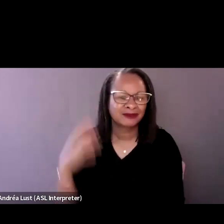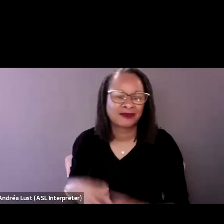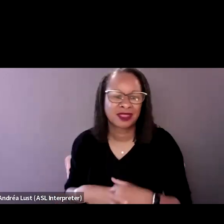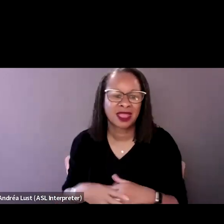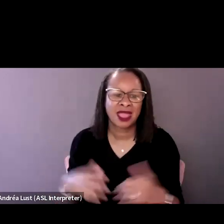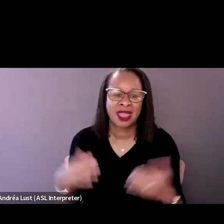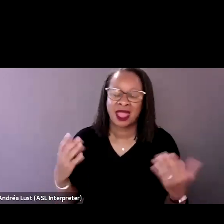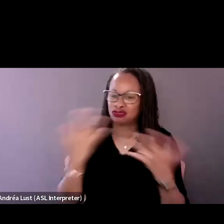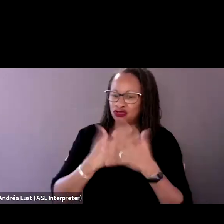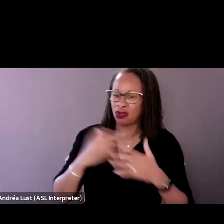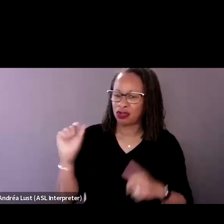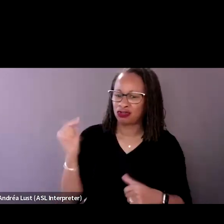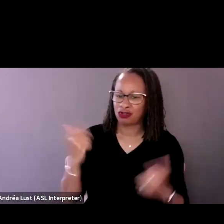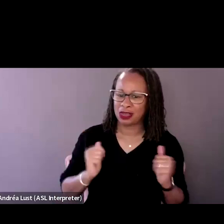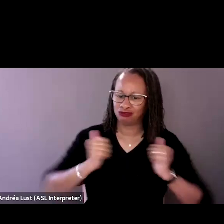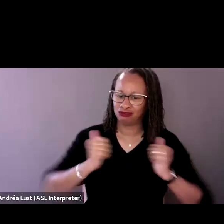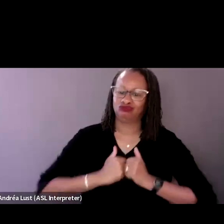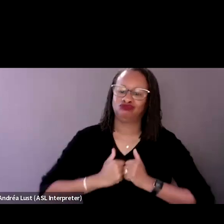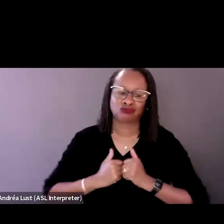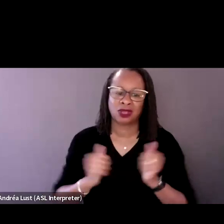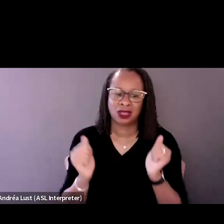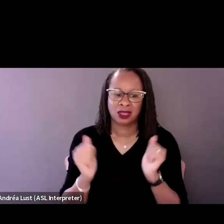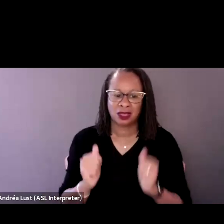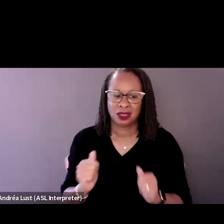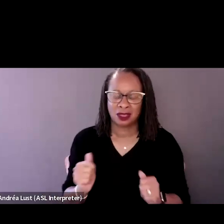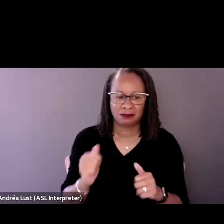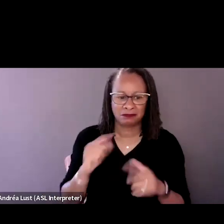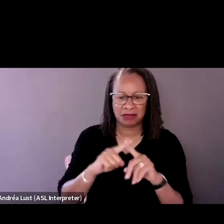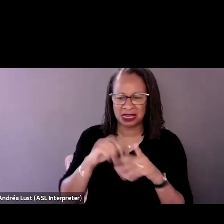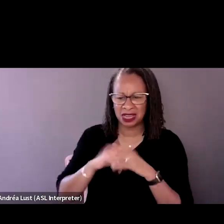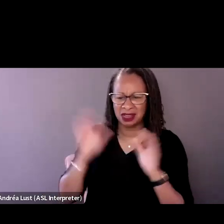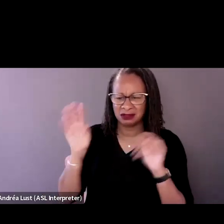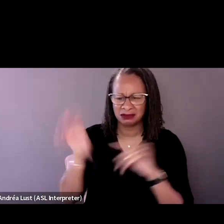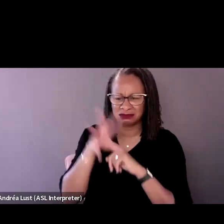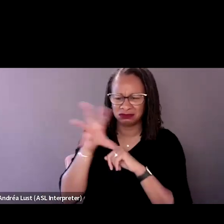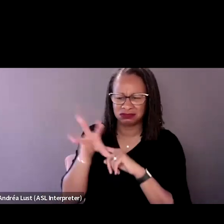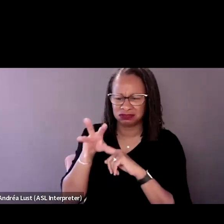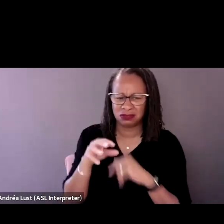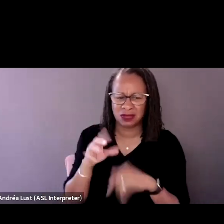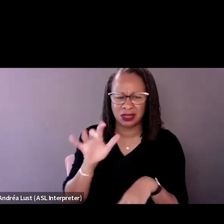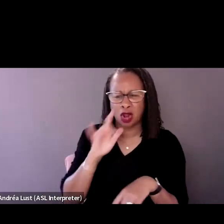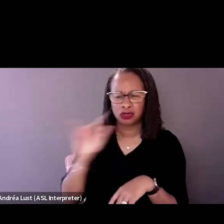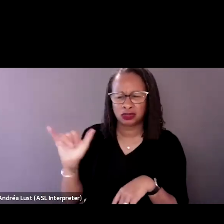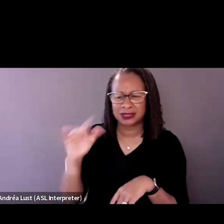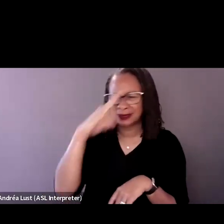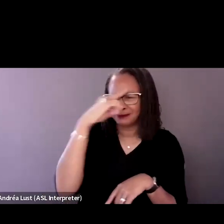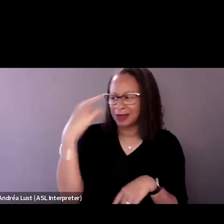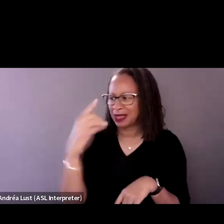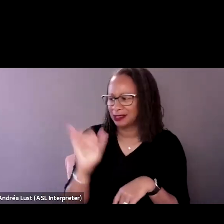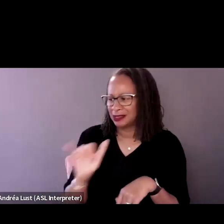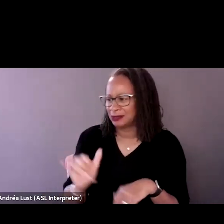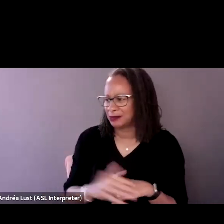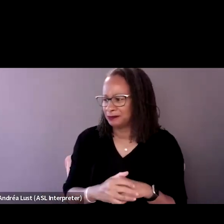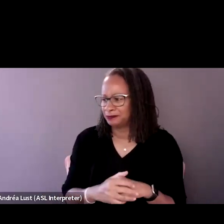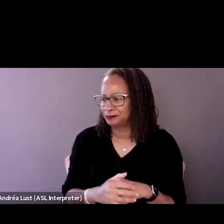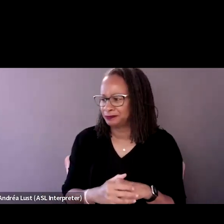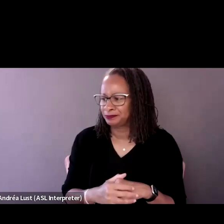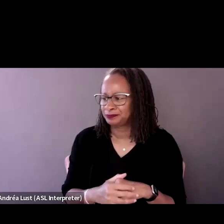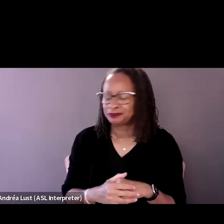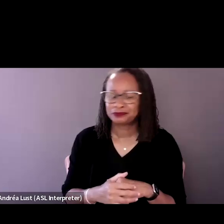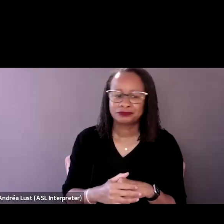a brown-skinned woman with black eyes. I'm sitting in front of a white wall that has a painting on it, brown colored. I have